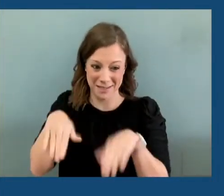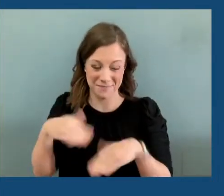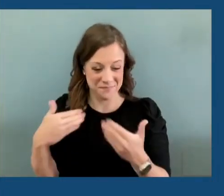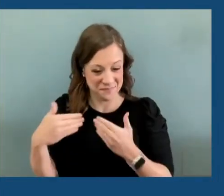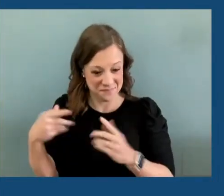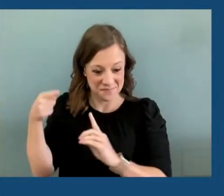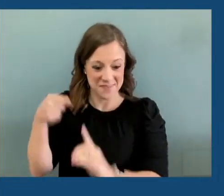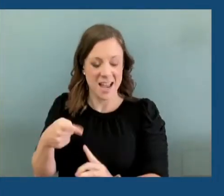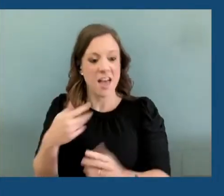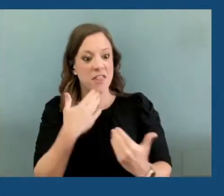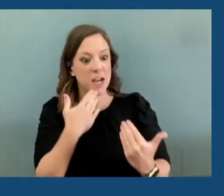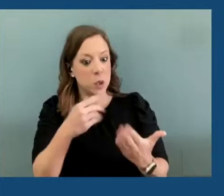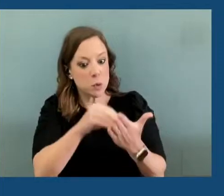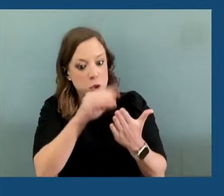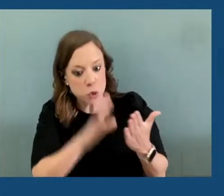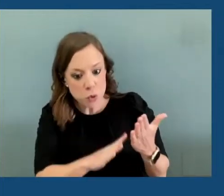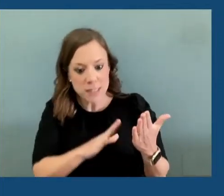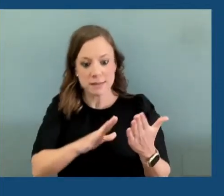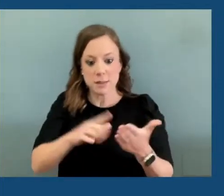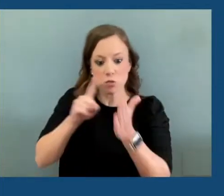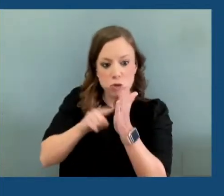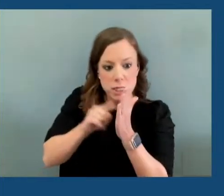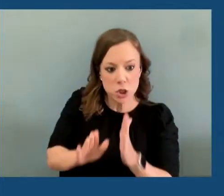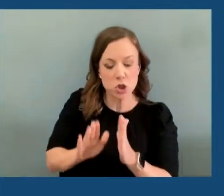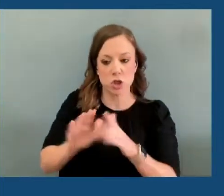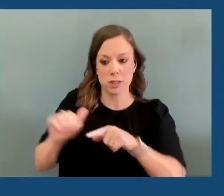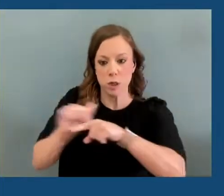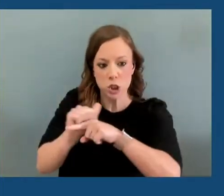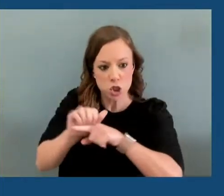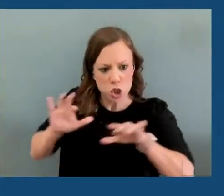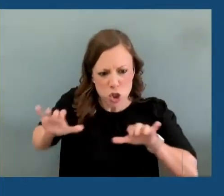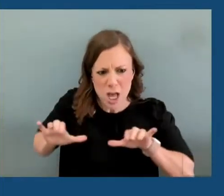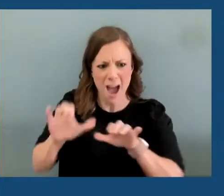and PhD candidates and others who are here